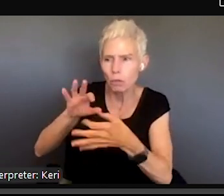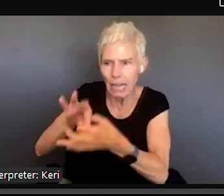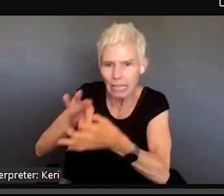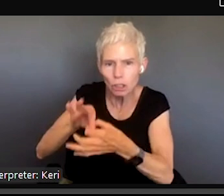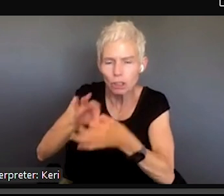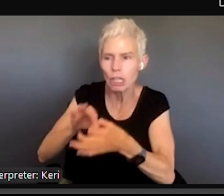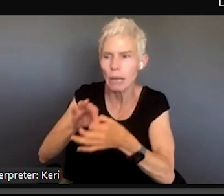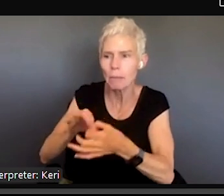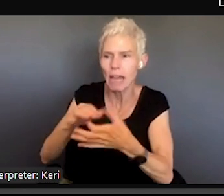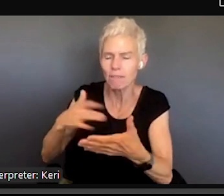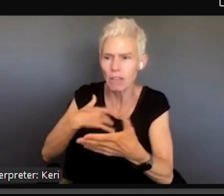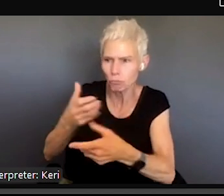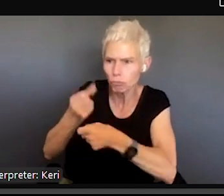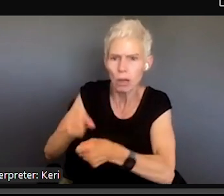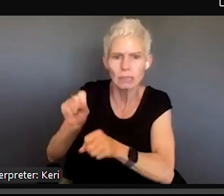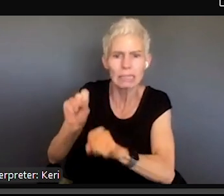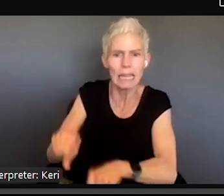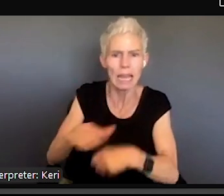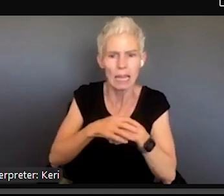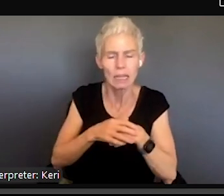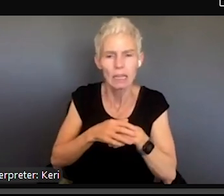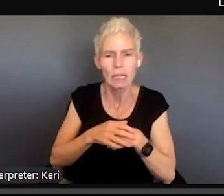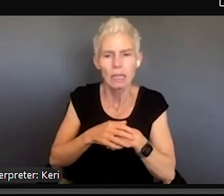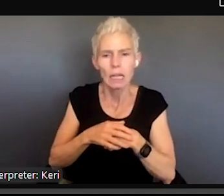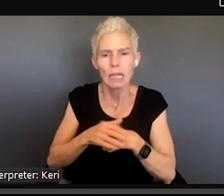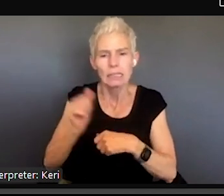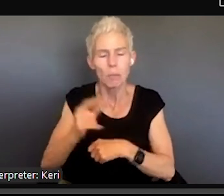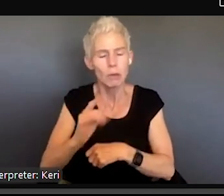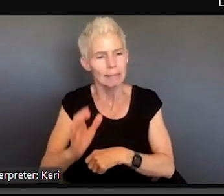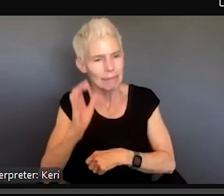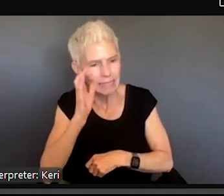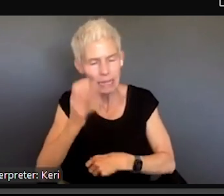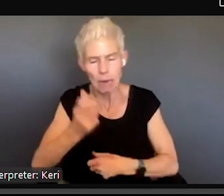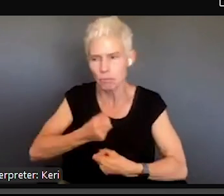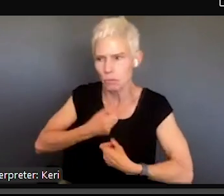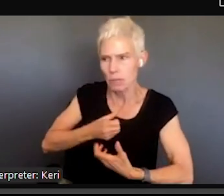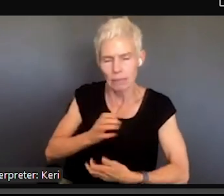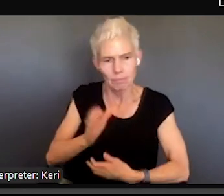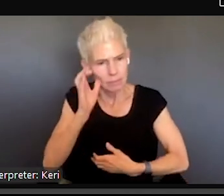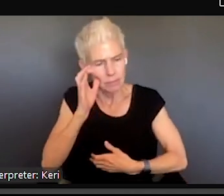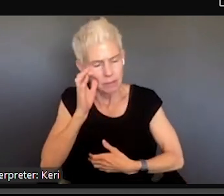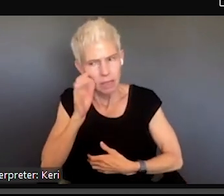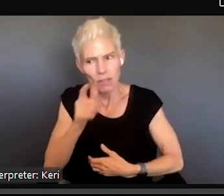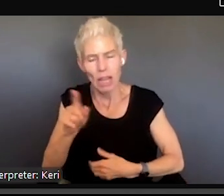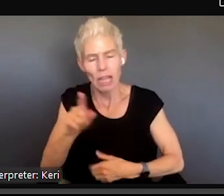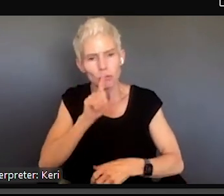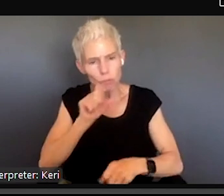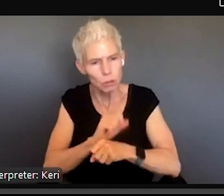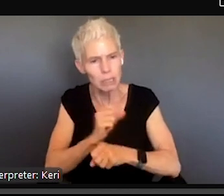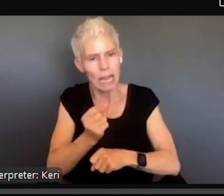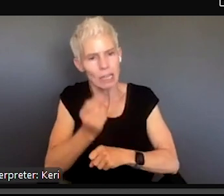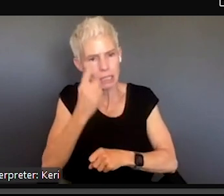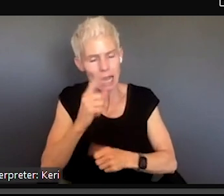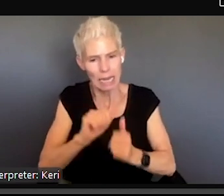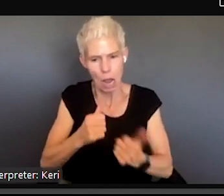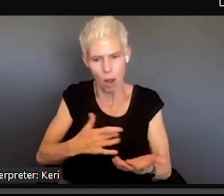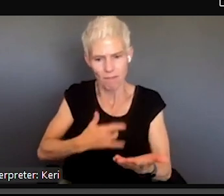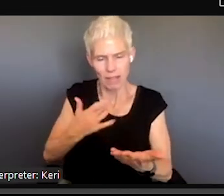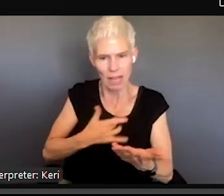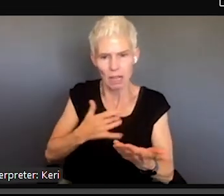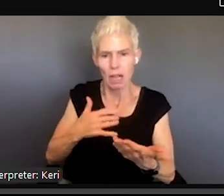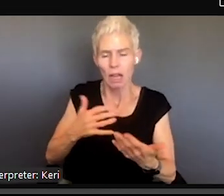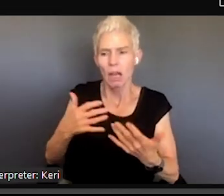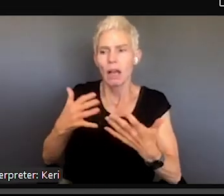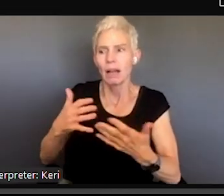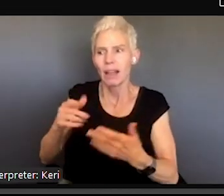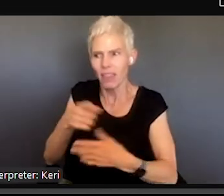credibility um, for someone who can listen and hear me and have that authentic understanding of what I might be feeling, because at some point they have been